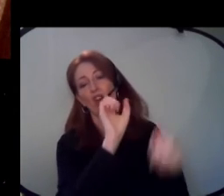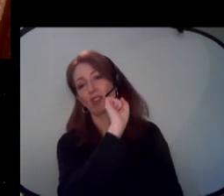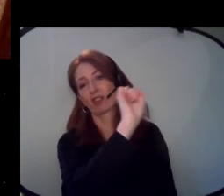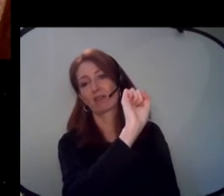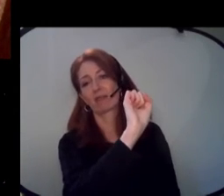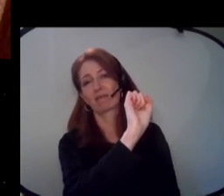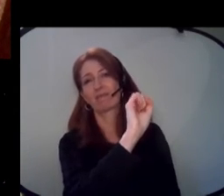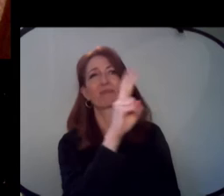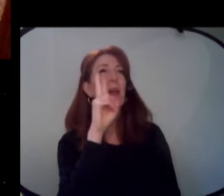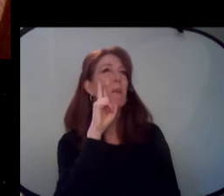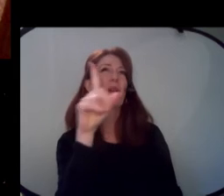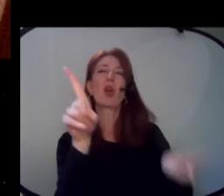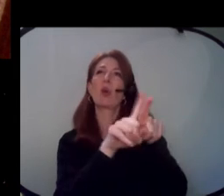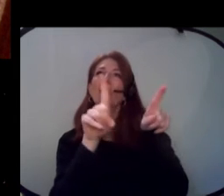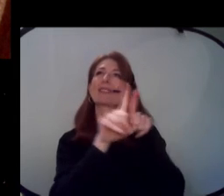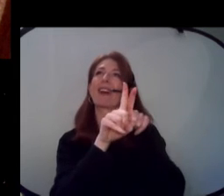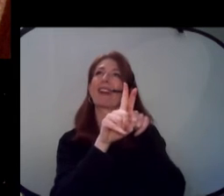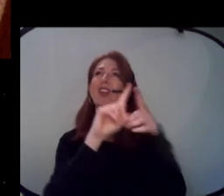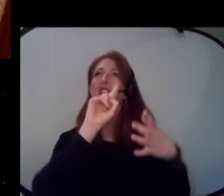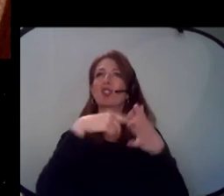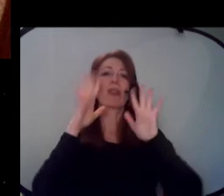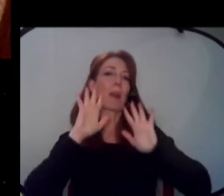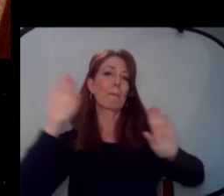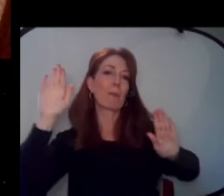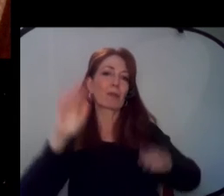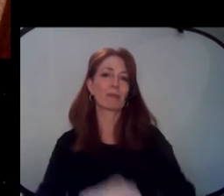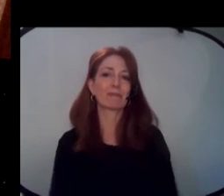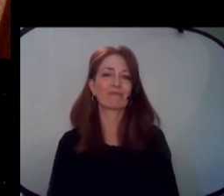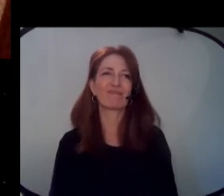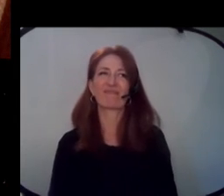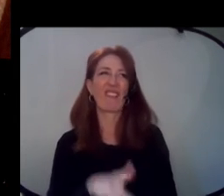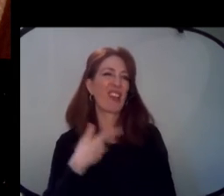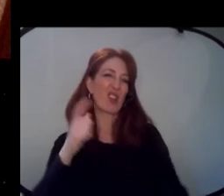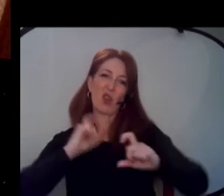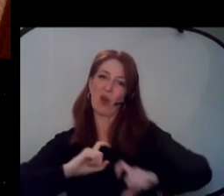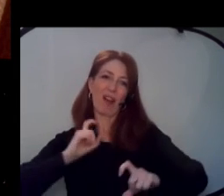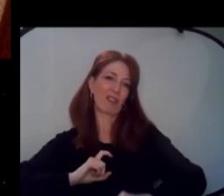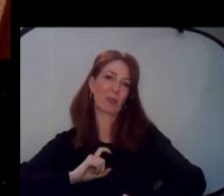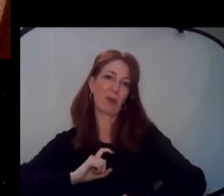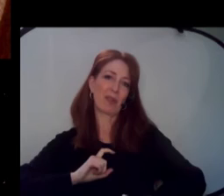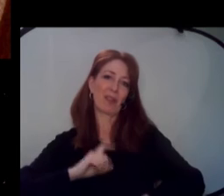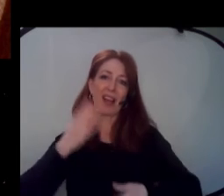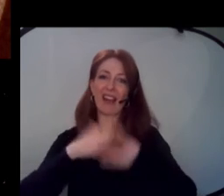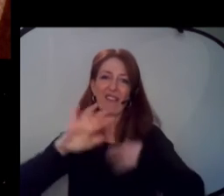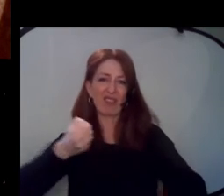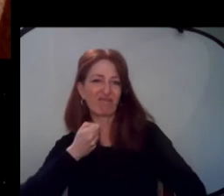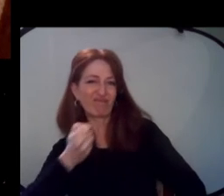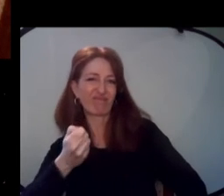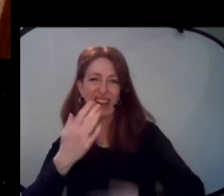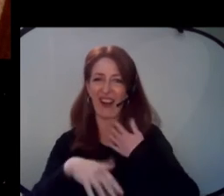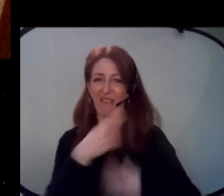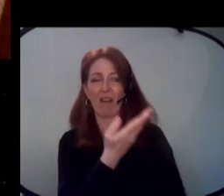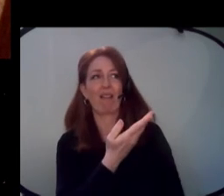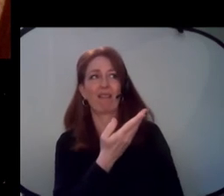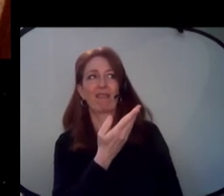a model that's slightly uncomfortably brought in and has never wielded a sword in her life. And that often holds back